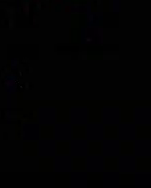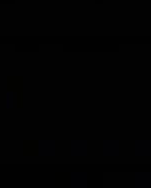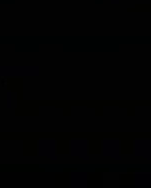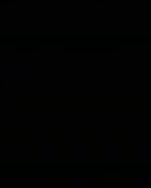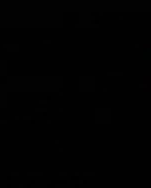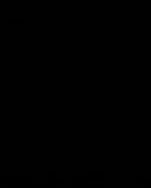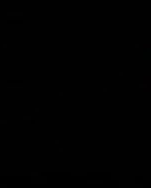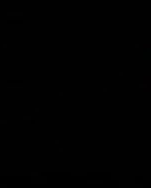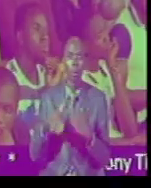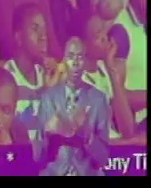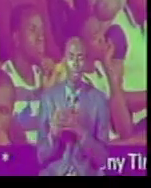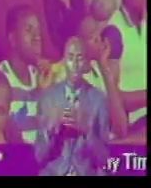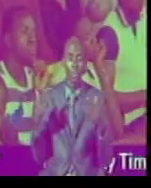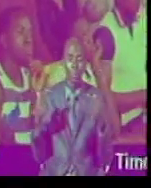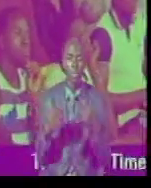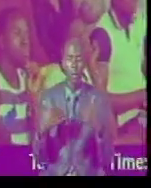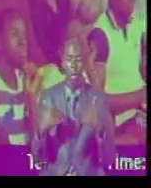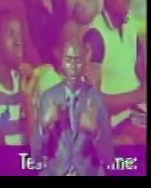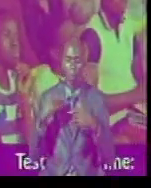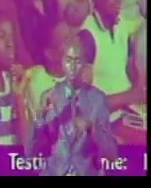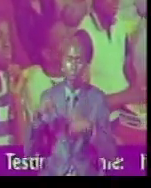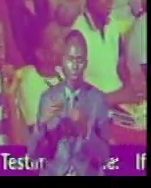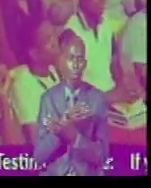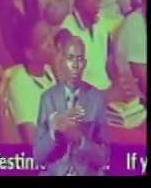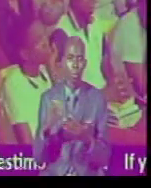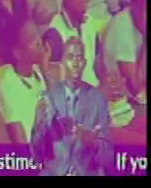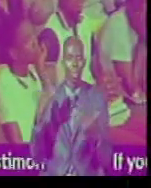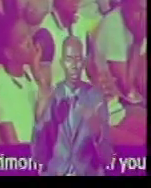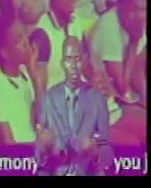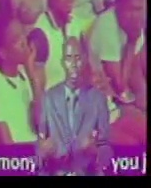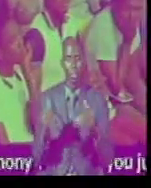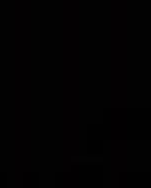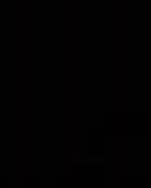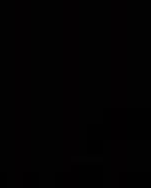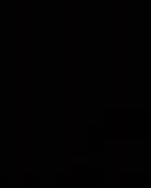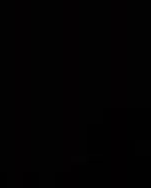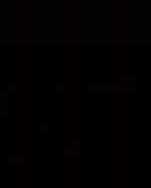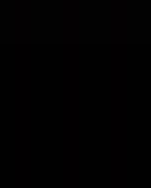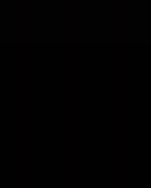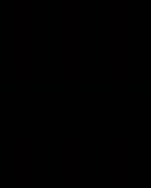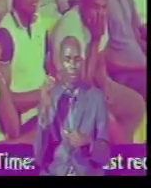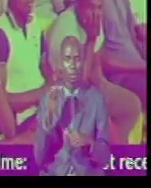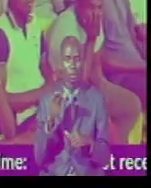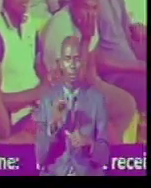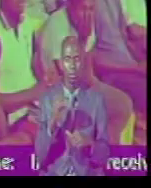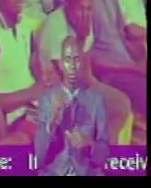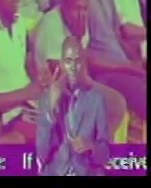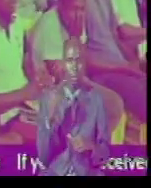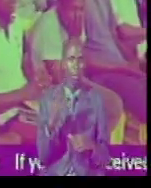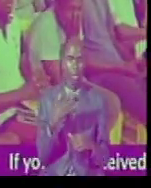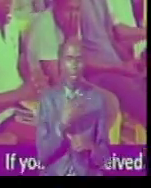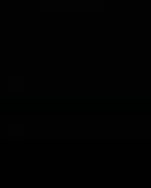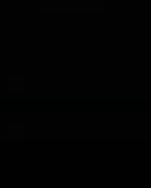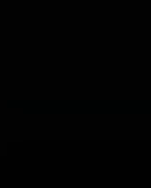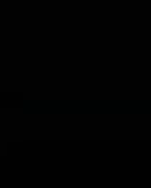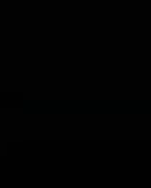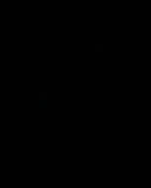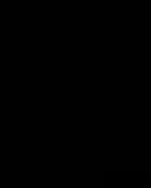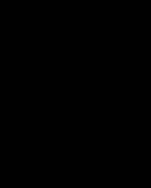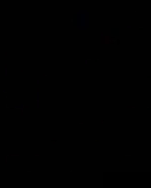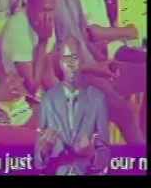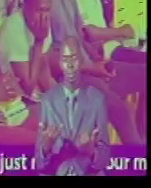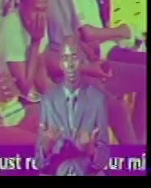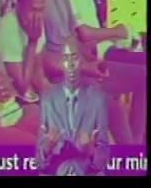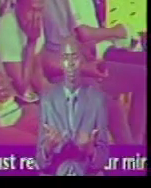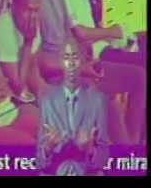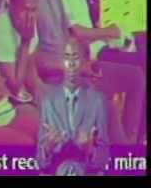pains disappeared and now I feel well like never before. Now we have additional testimonies coming in from Ajibode